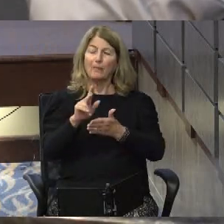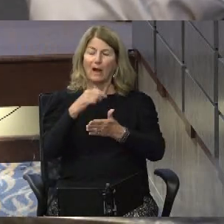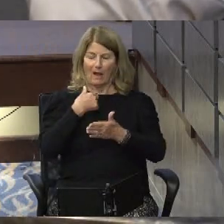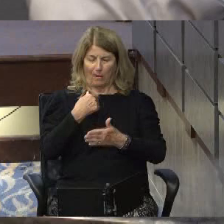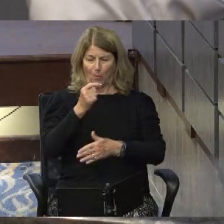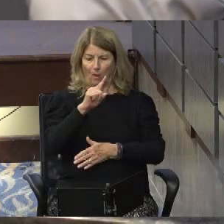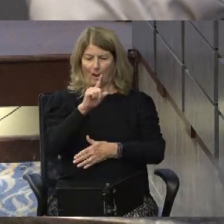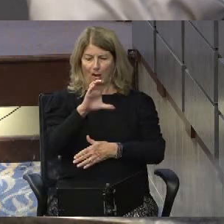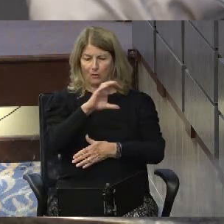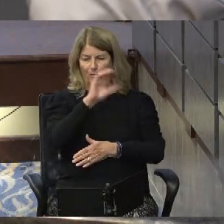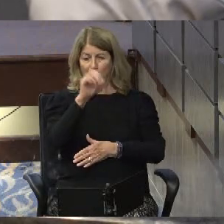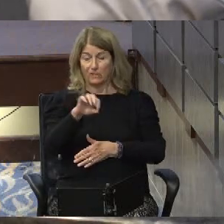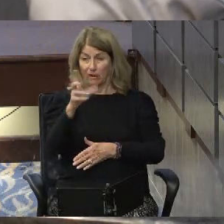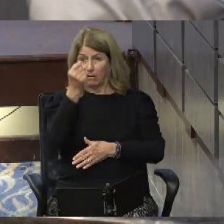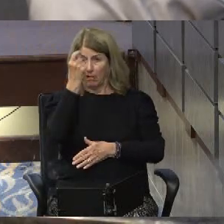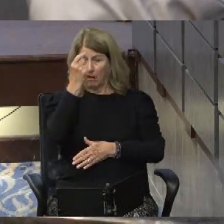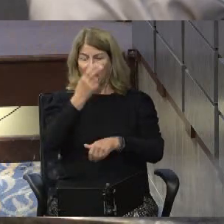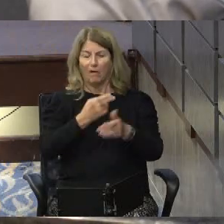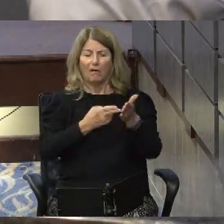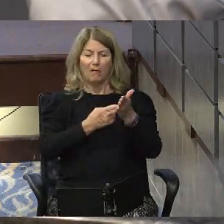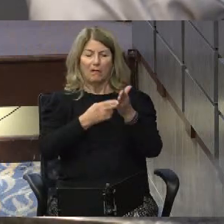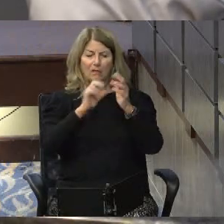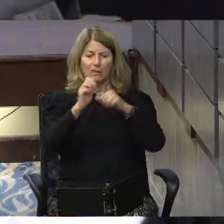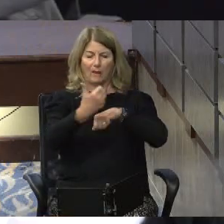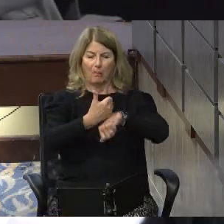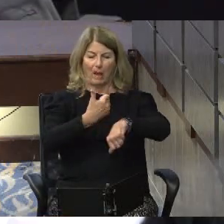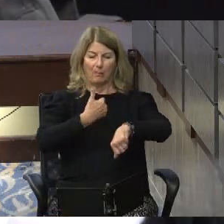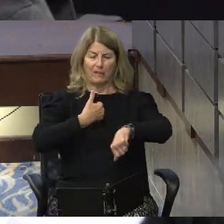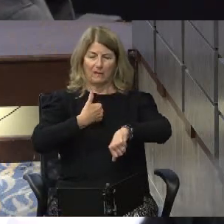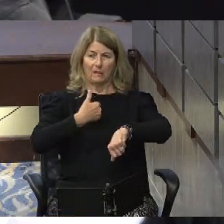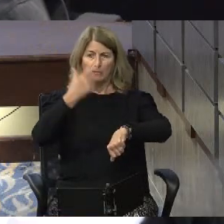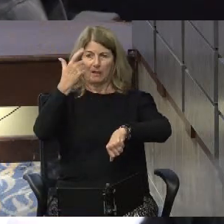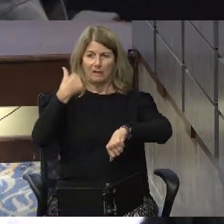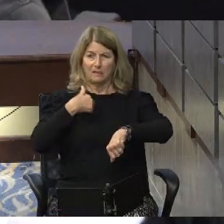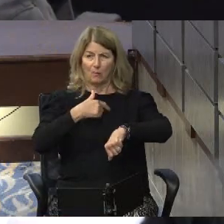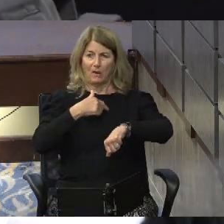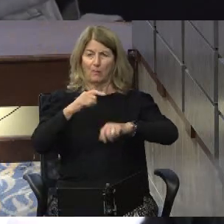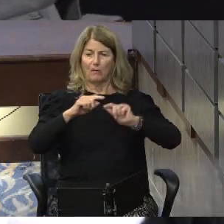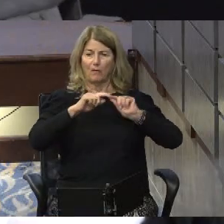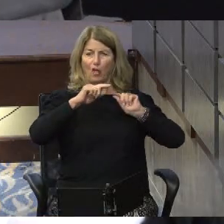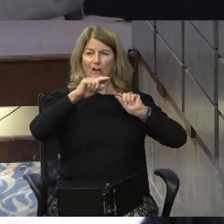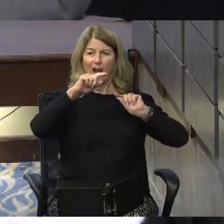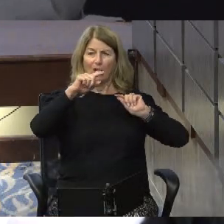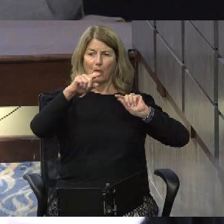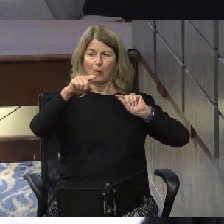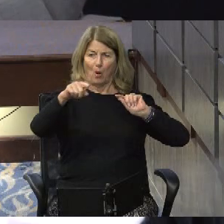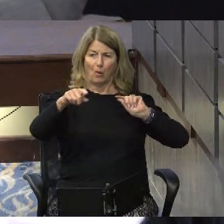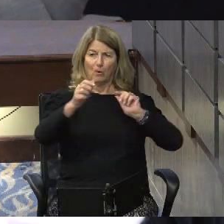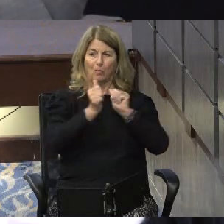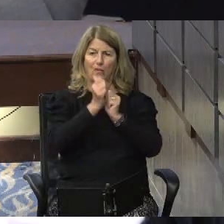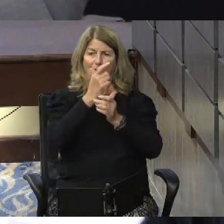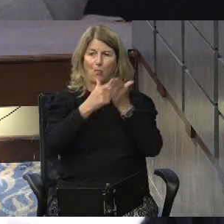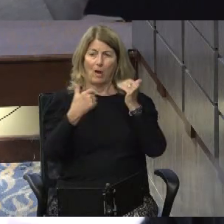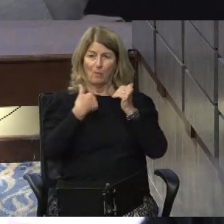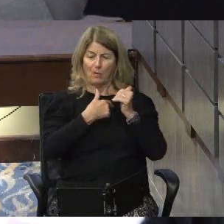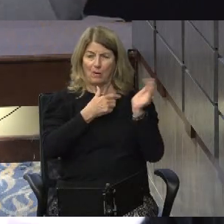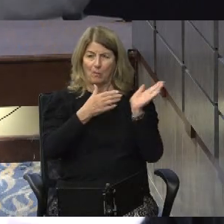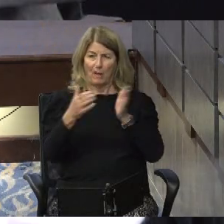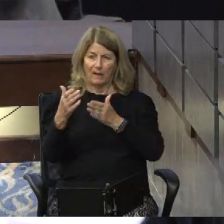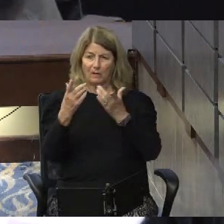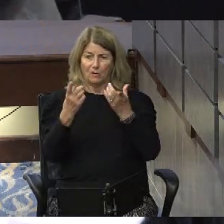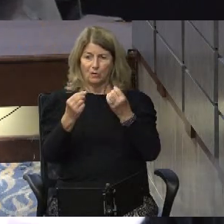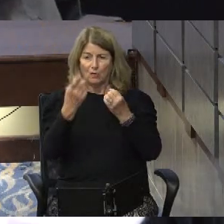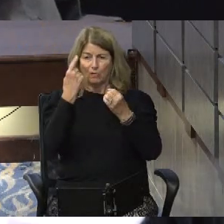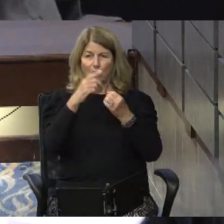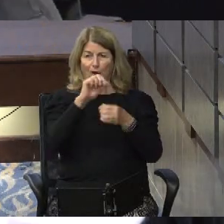understand, and honestly, you can blame me, because we were further down the road with what we were planning to do for A.J. Moore High School, so